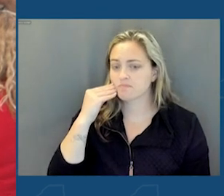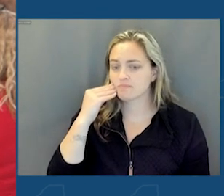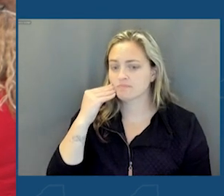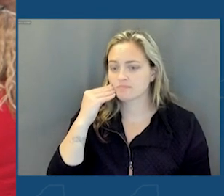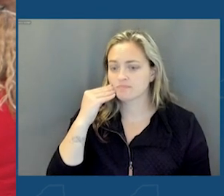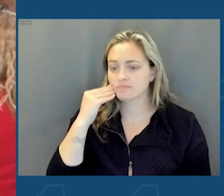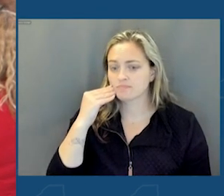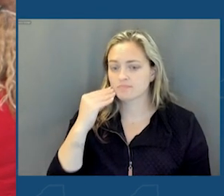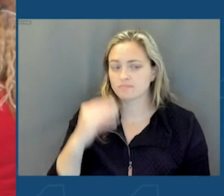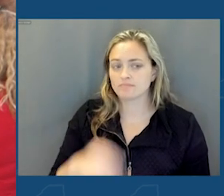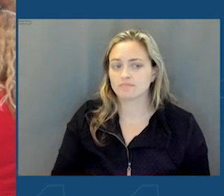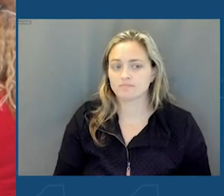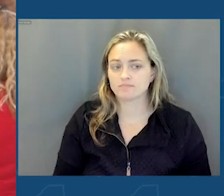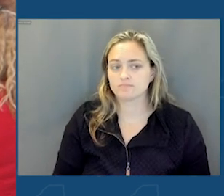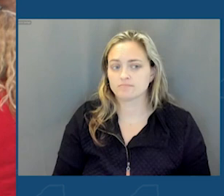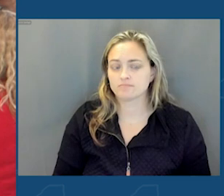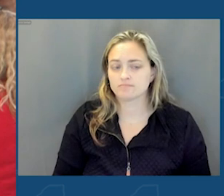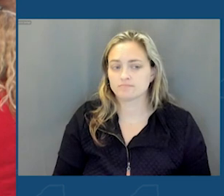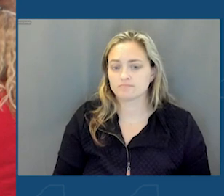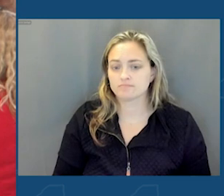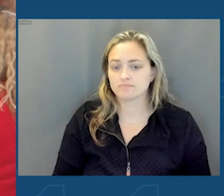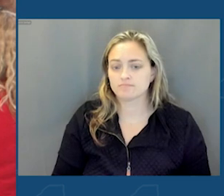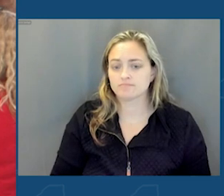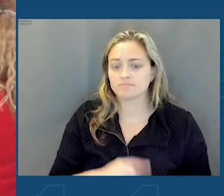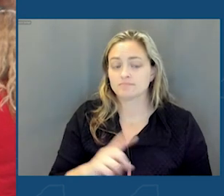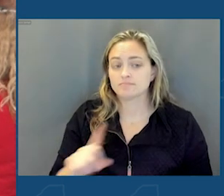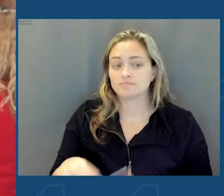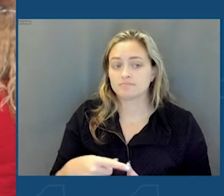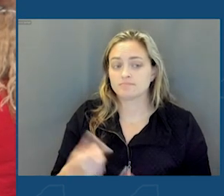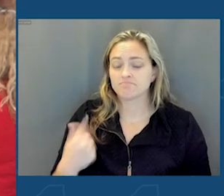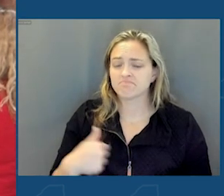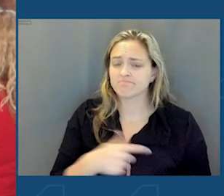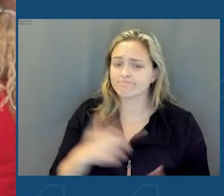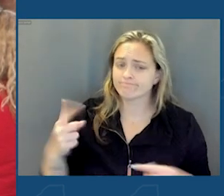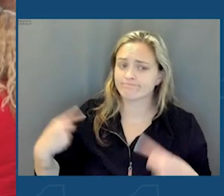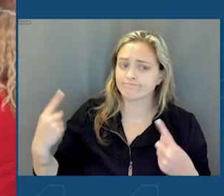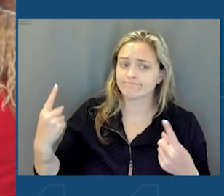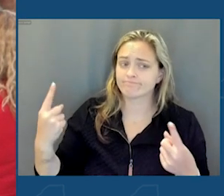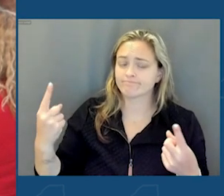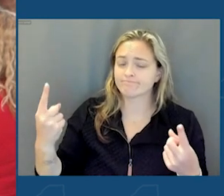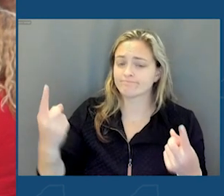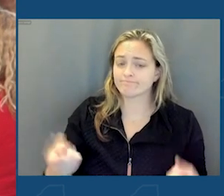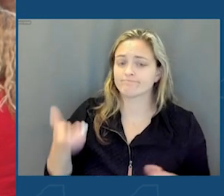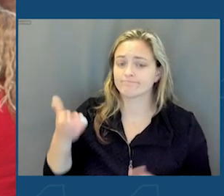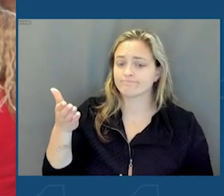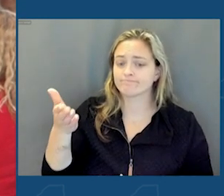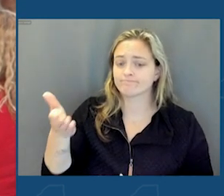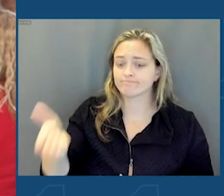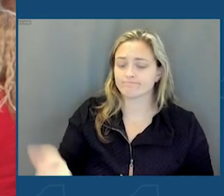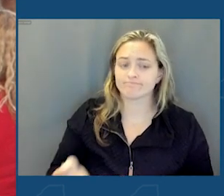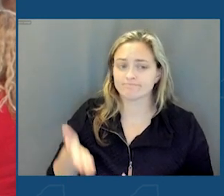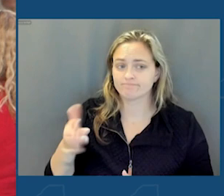home. When we've been there